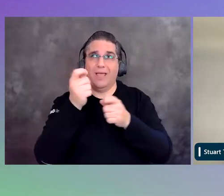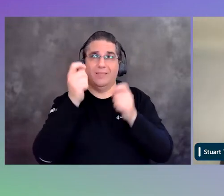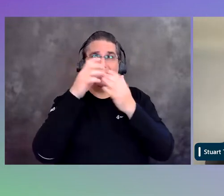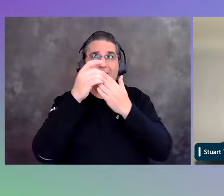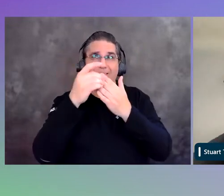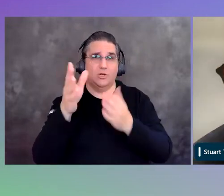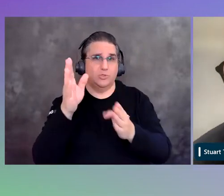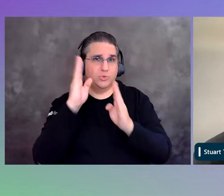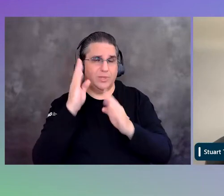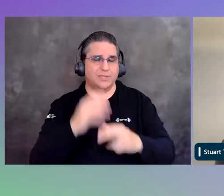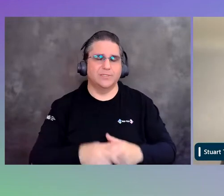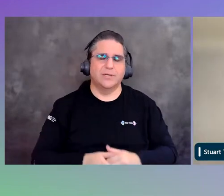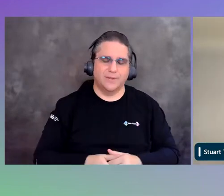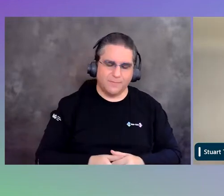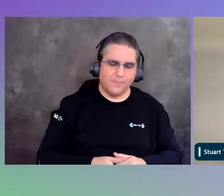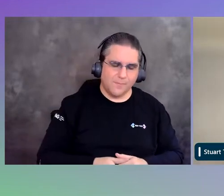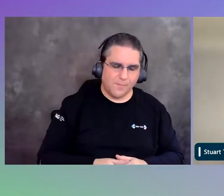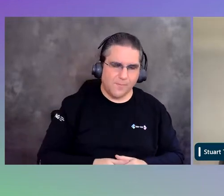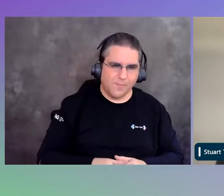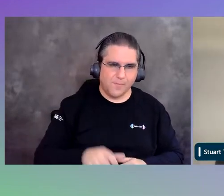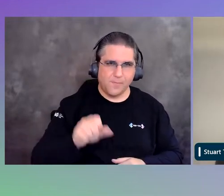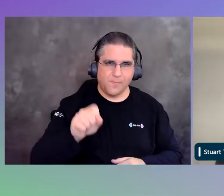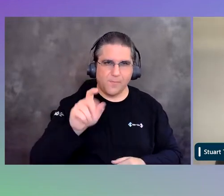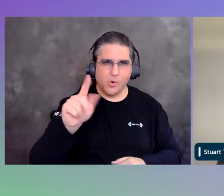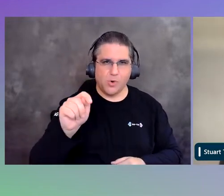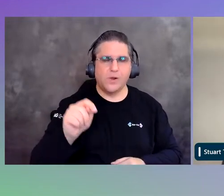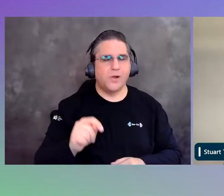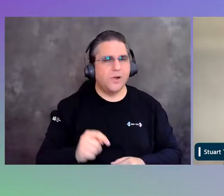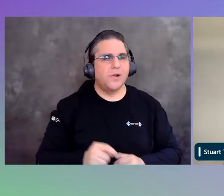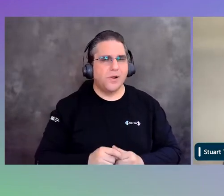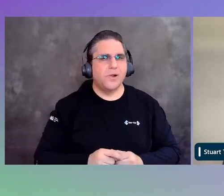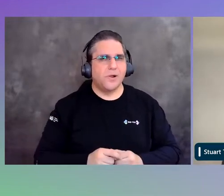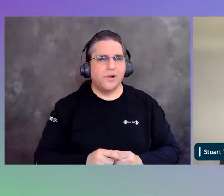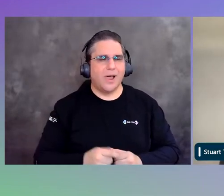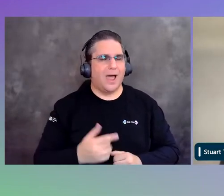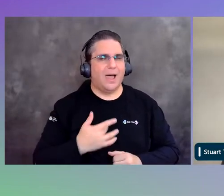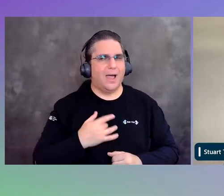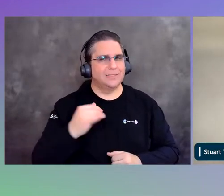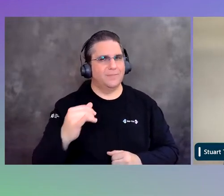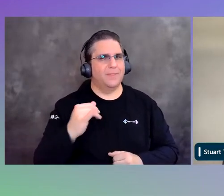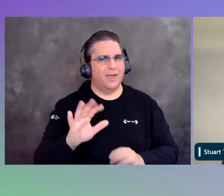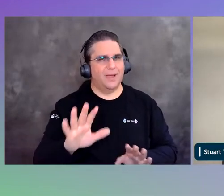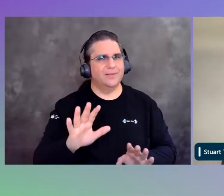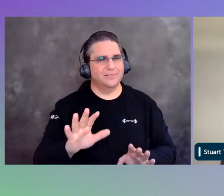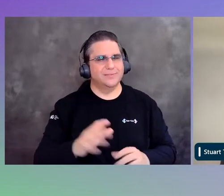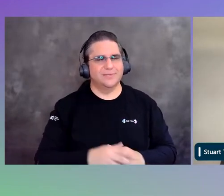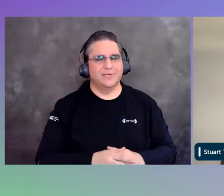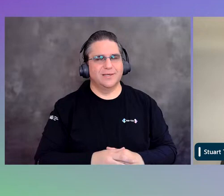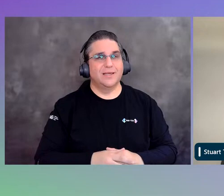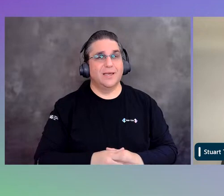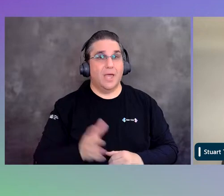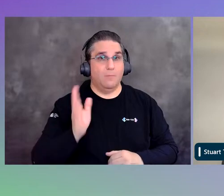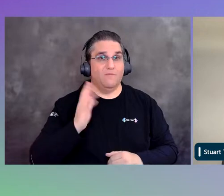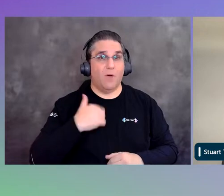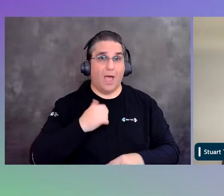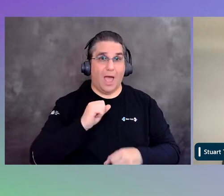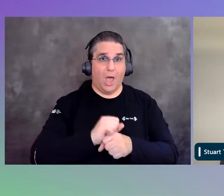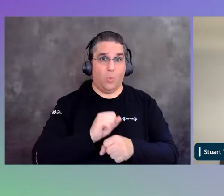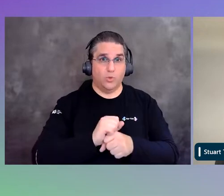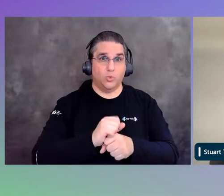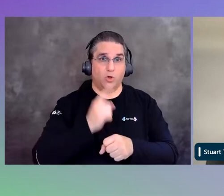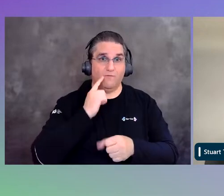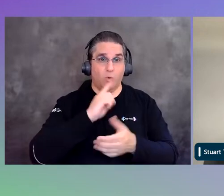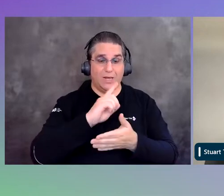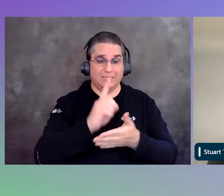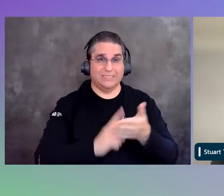Yeah, so I think I can totally sympathize with that. So even though I was employed to build a design system out, still getting everyone